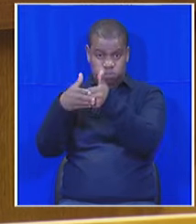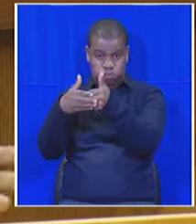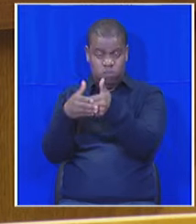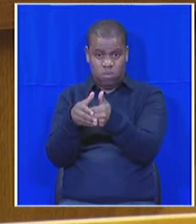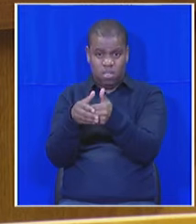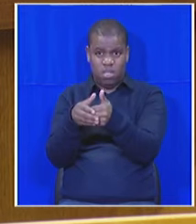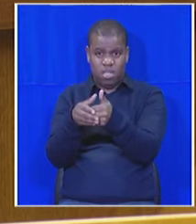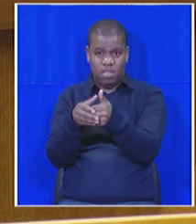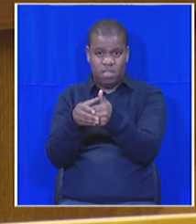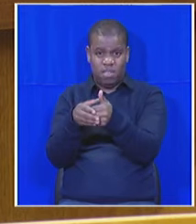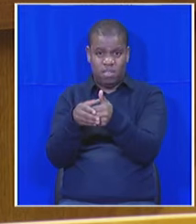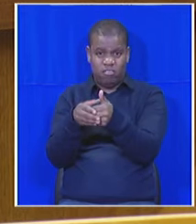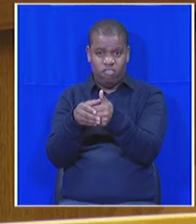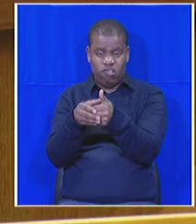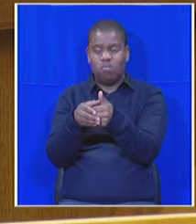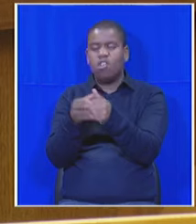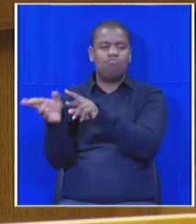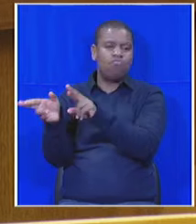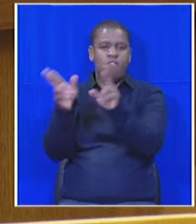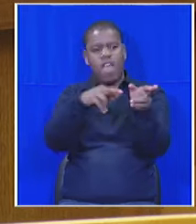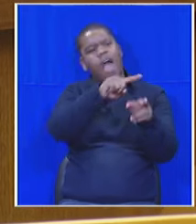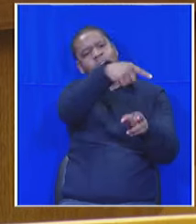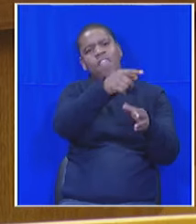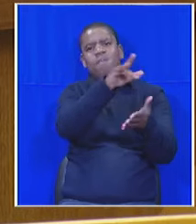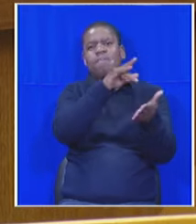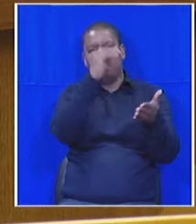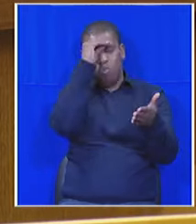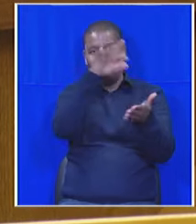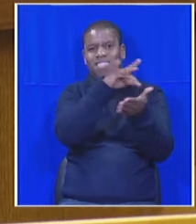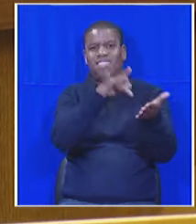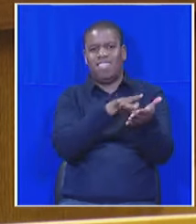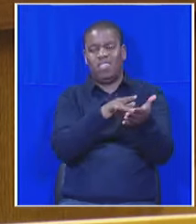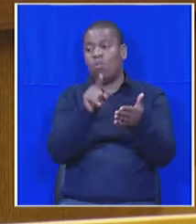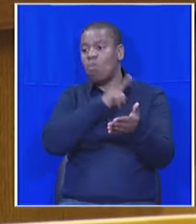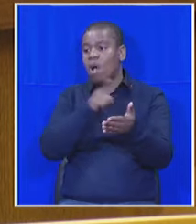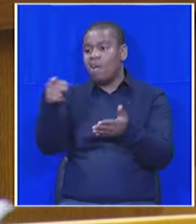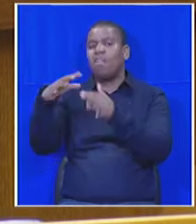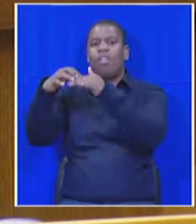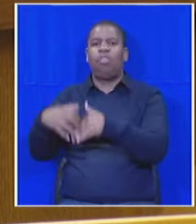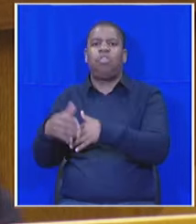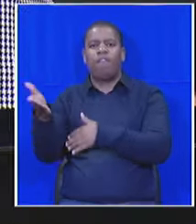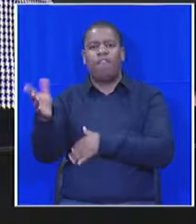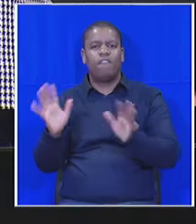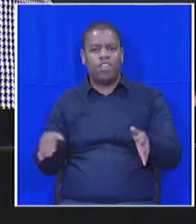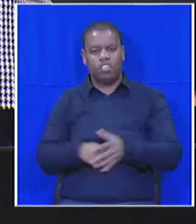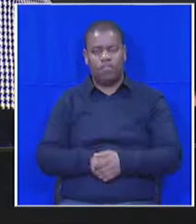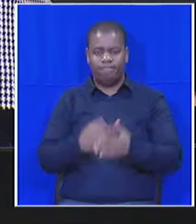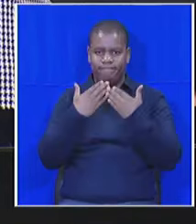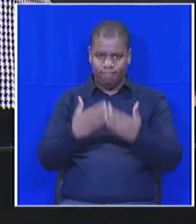nasenhlwathi. You know about that, Minister. I don't need to actually elaborate much about that. Thank you. Thank you.